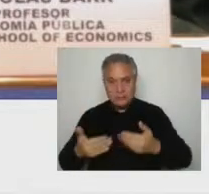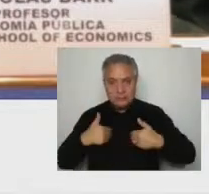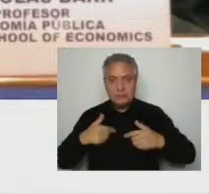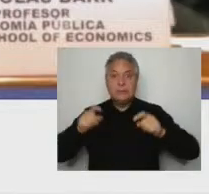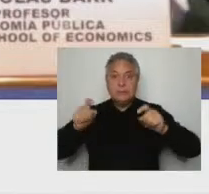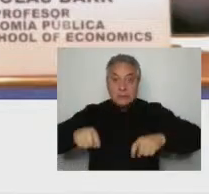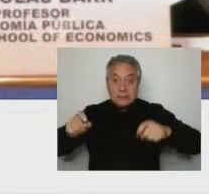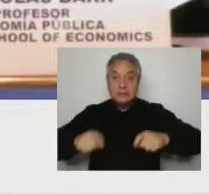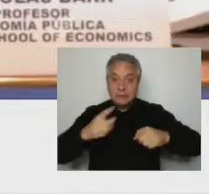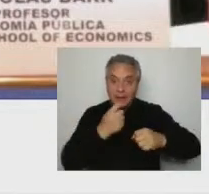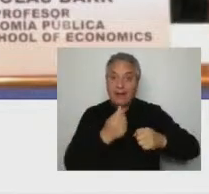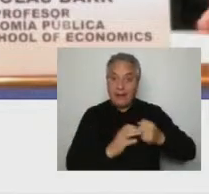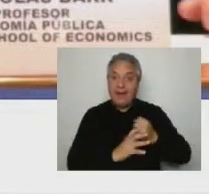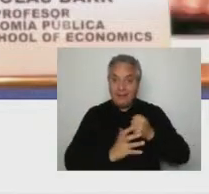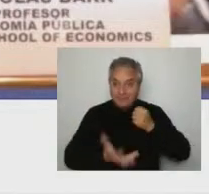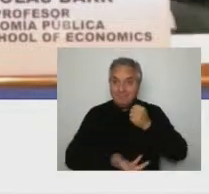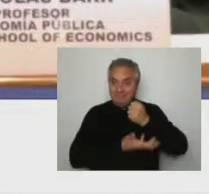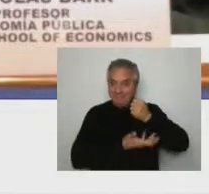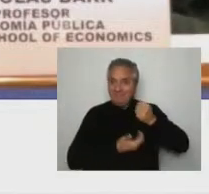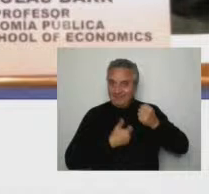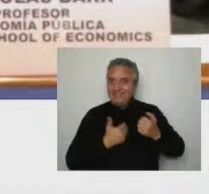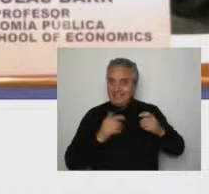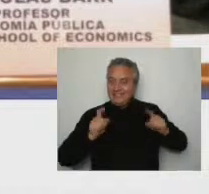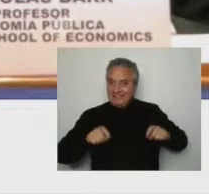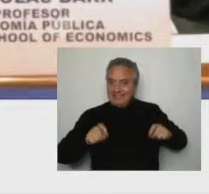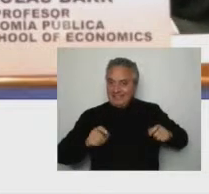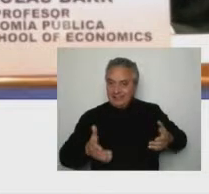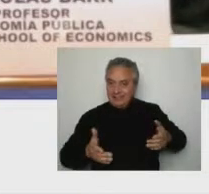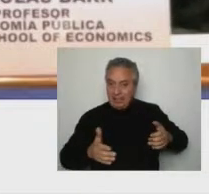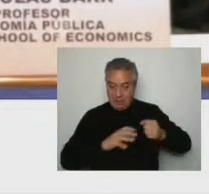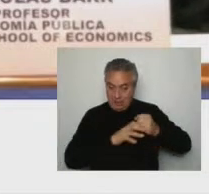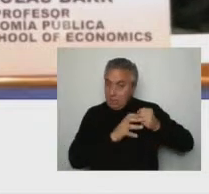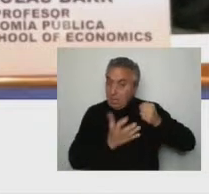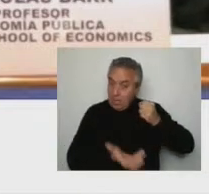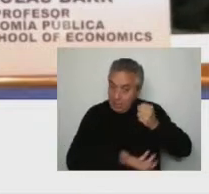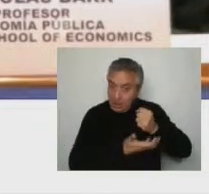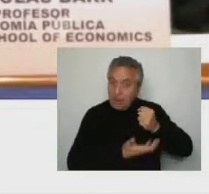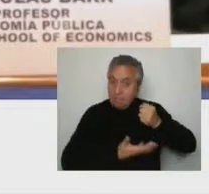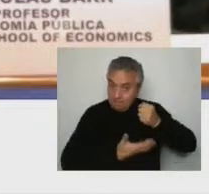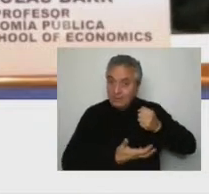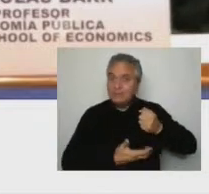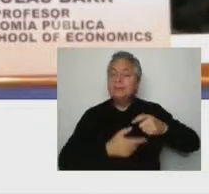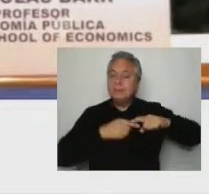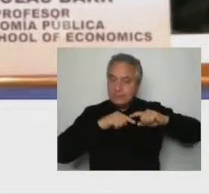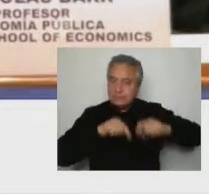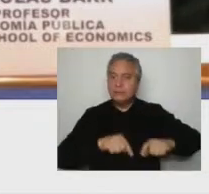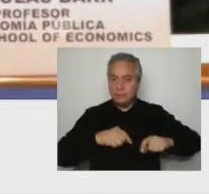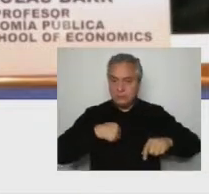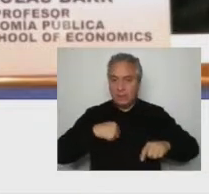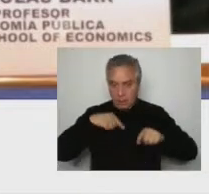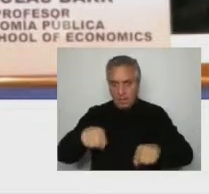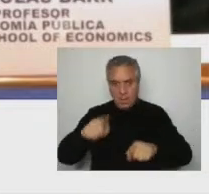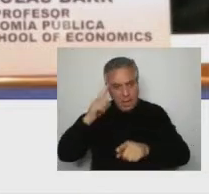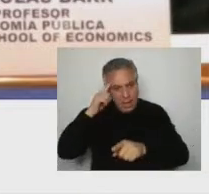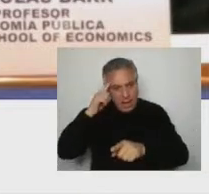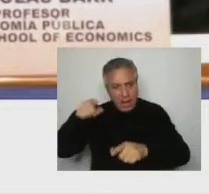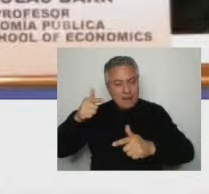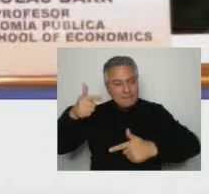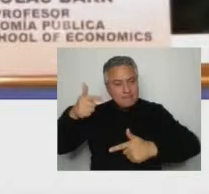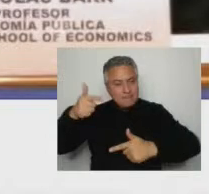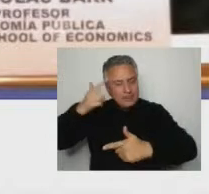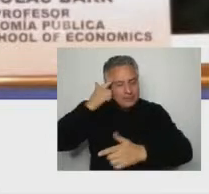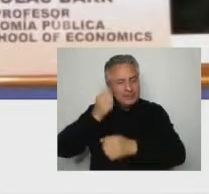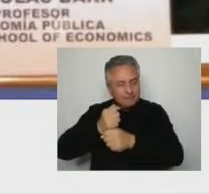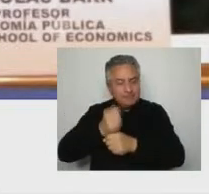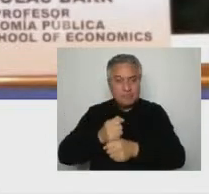is part of that policy direction. Now, higher saving can be done through pension systems,